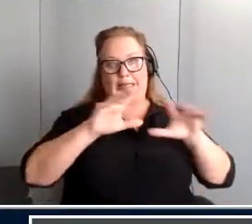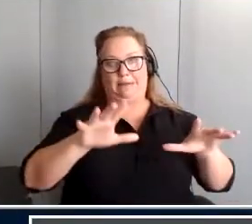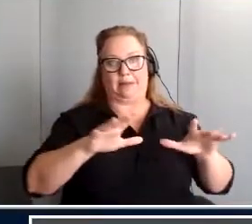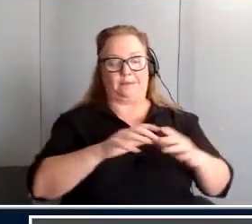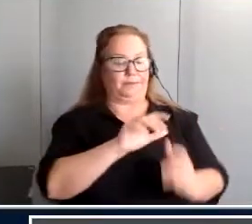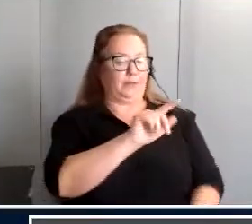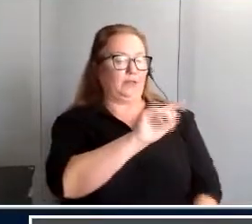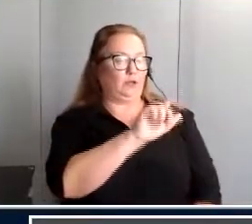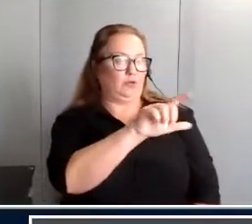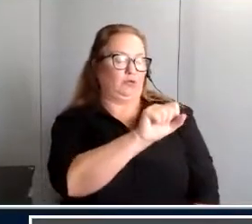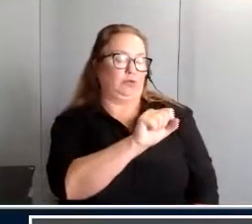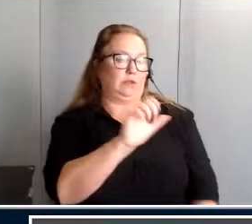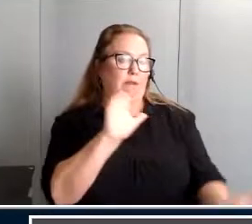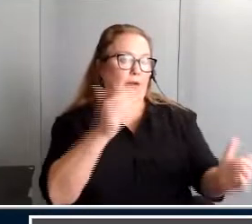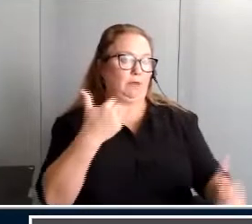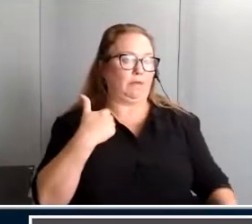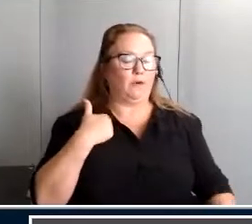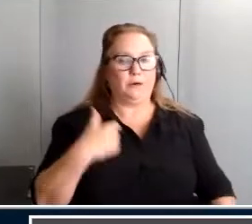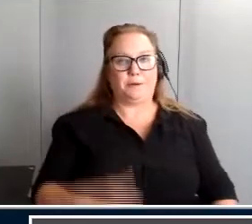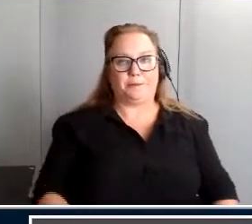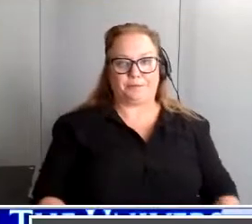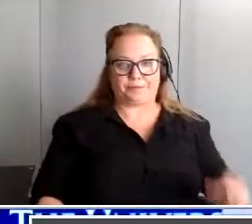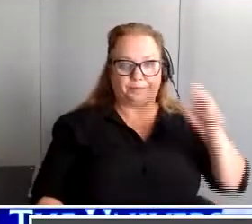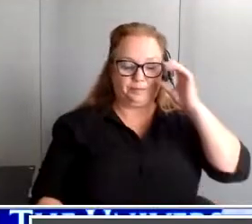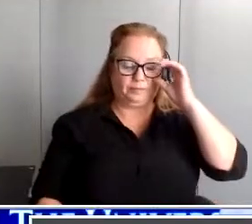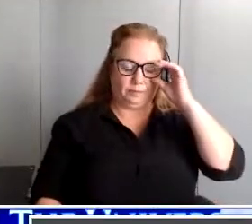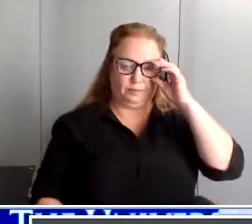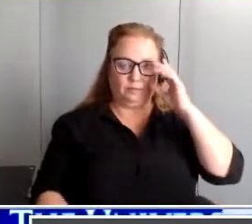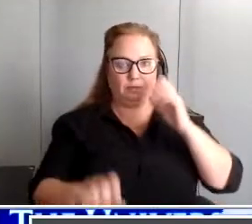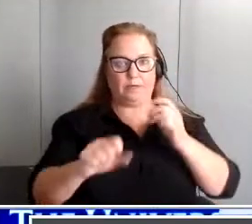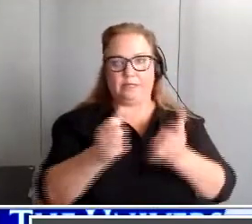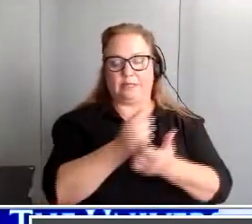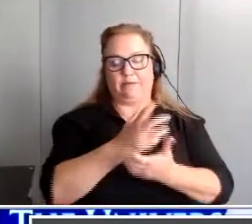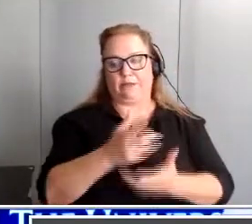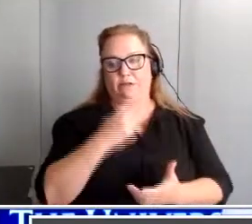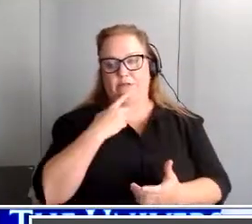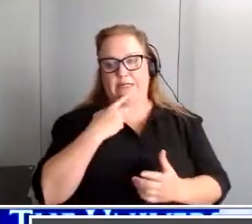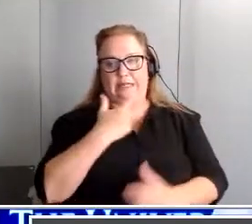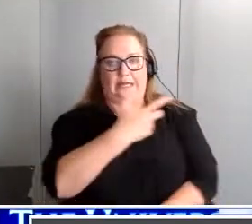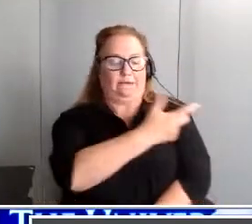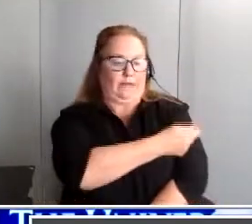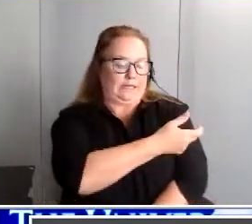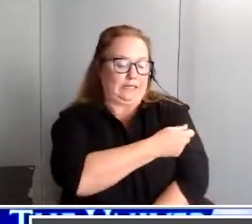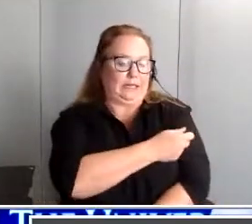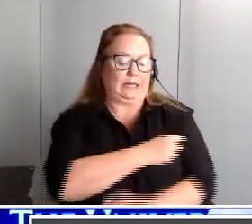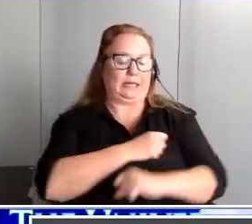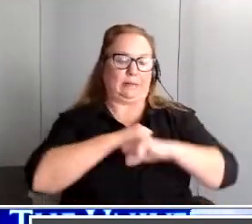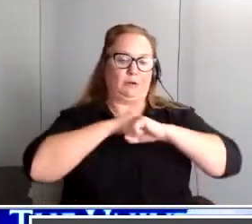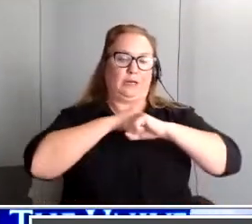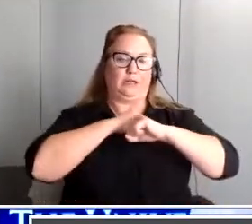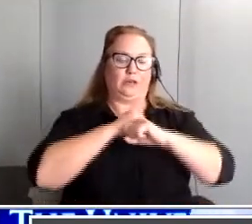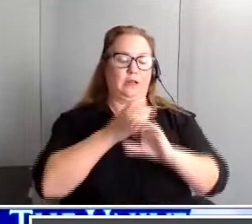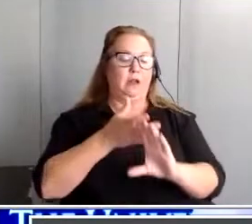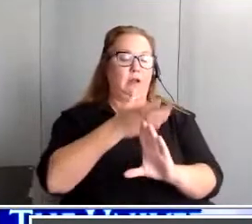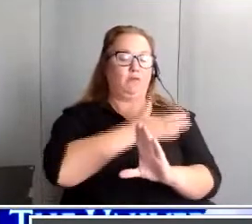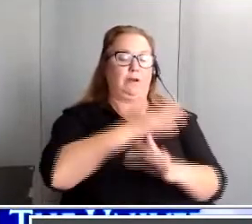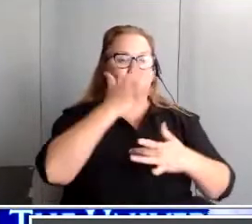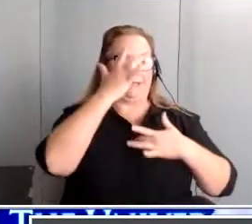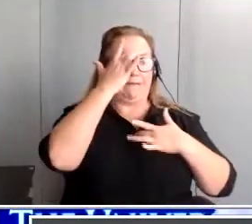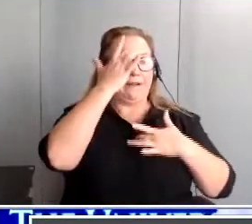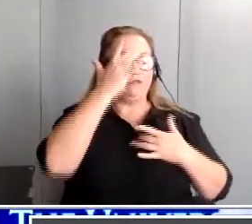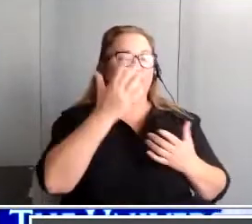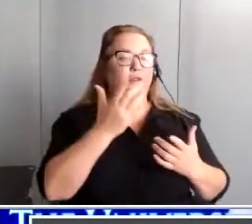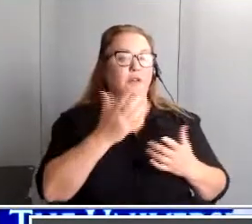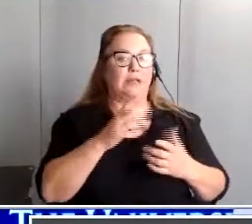better than they were before. Oh, I think absolutely. Just all you said, getting vaccinated, getting that immunity, previous infection, but also getting